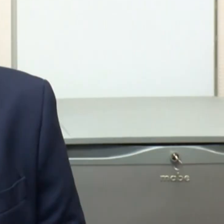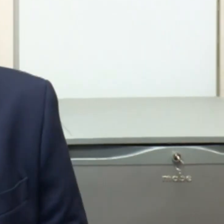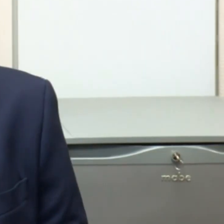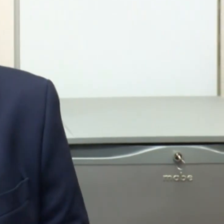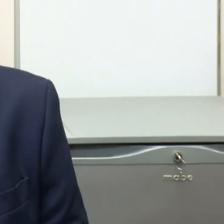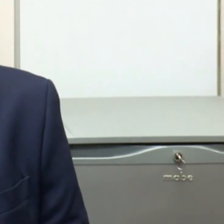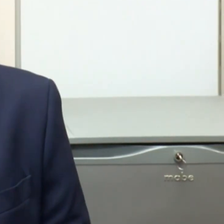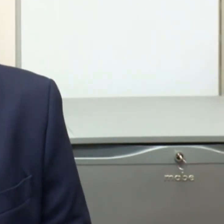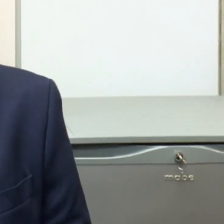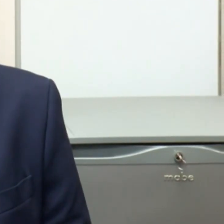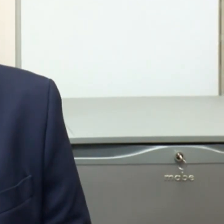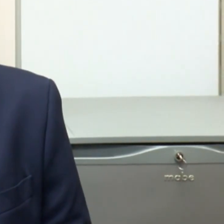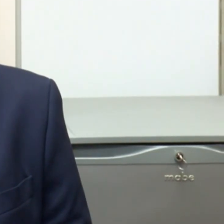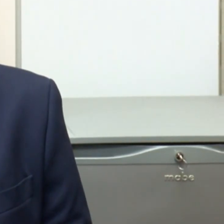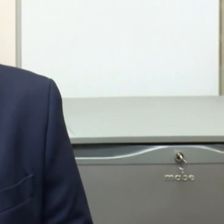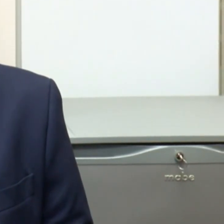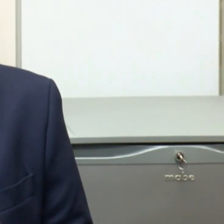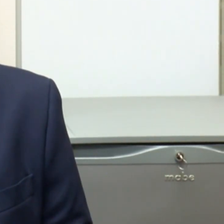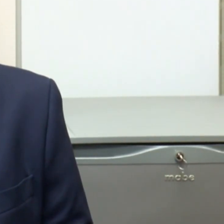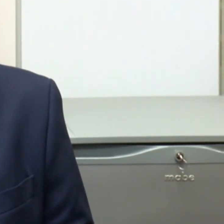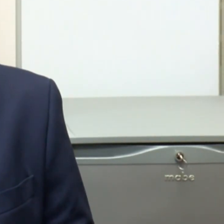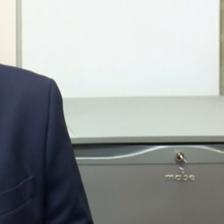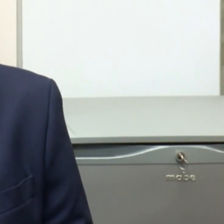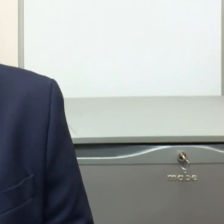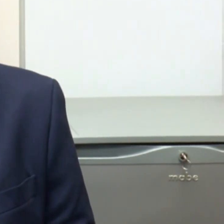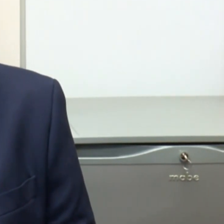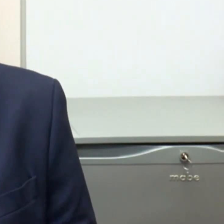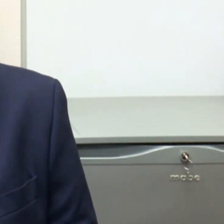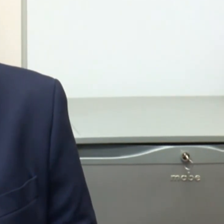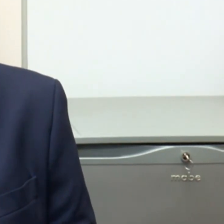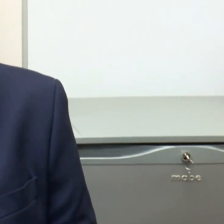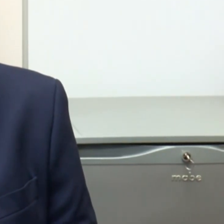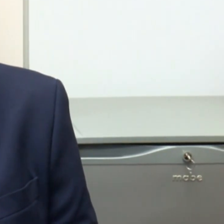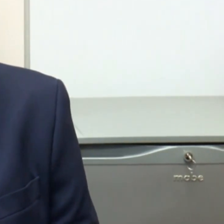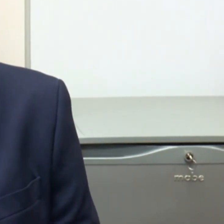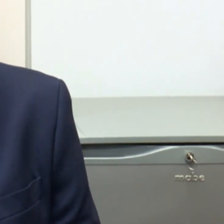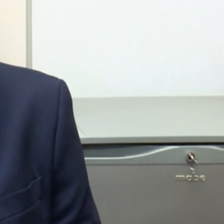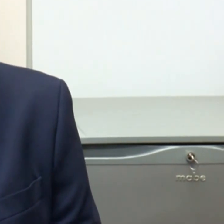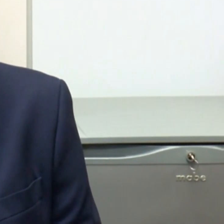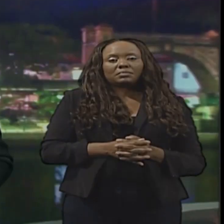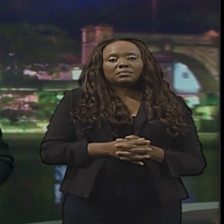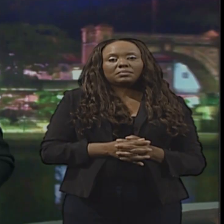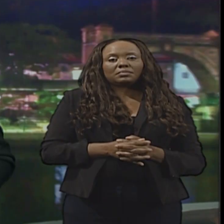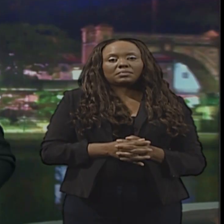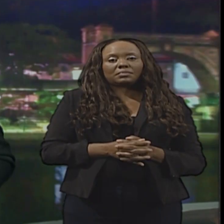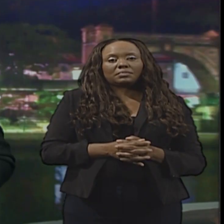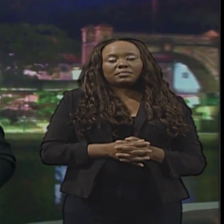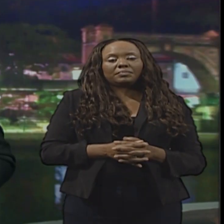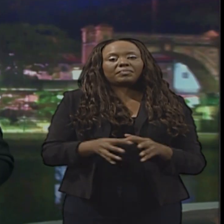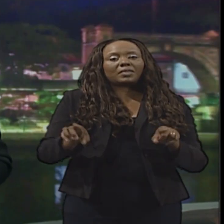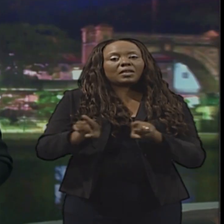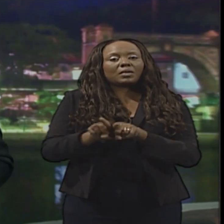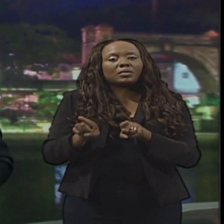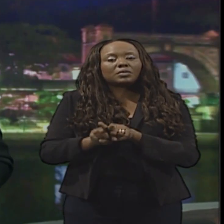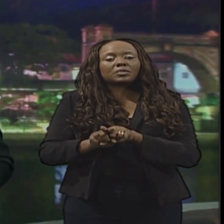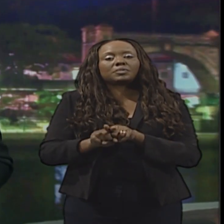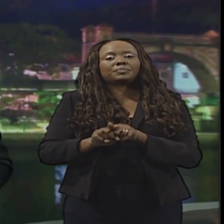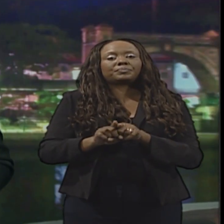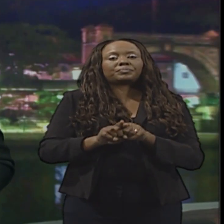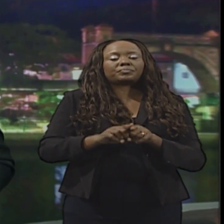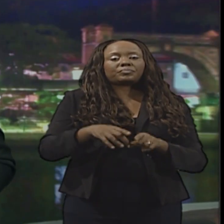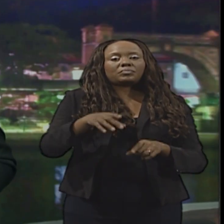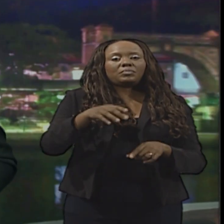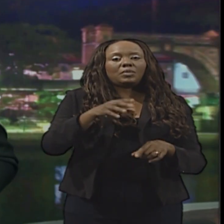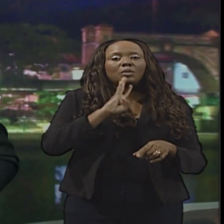about the prospect of bringing new revenue streams to the Barbados economy. And Mr. King says after speaking